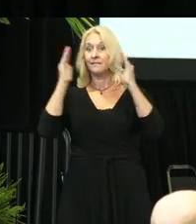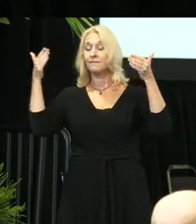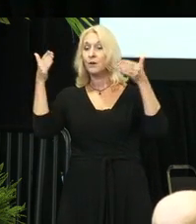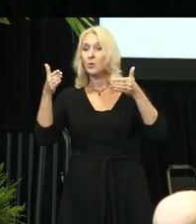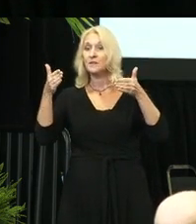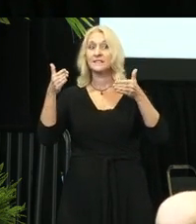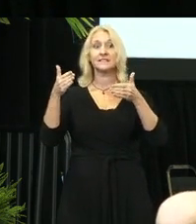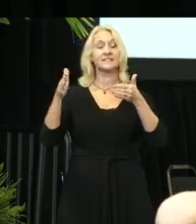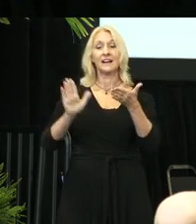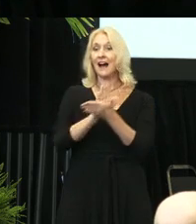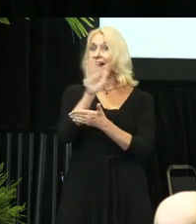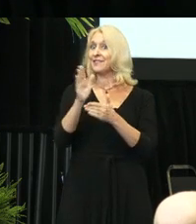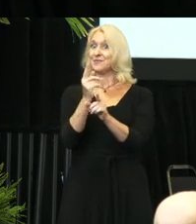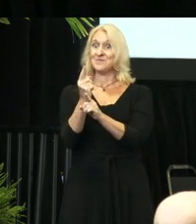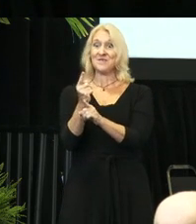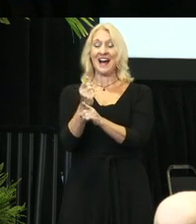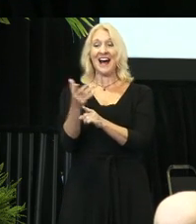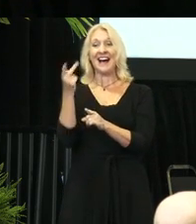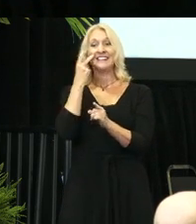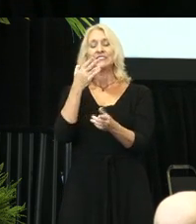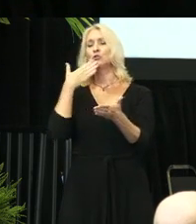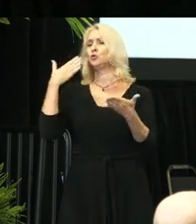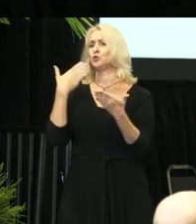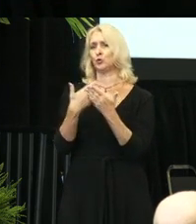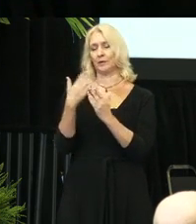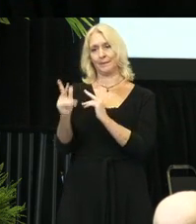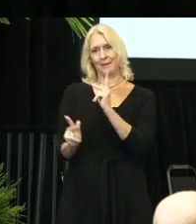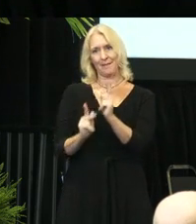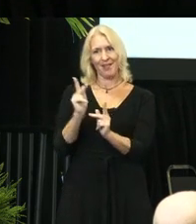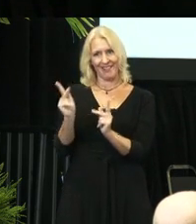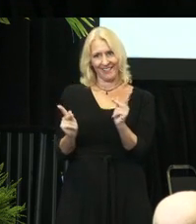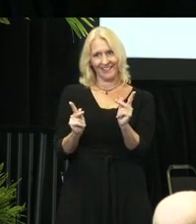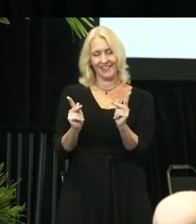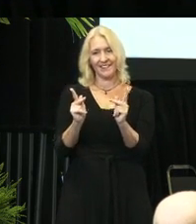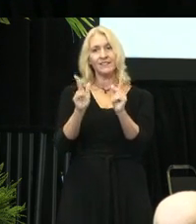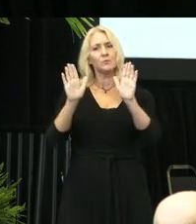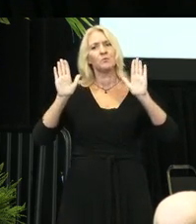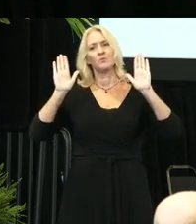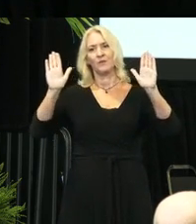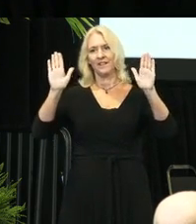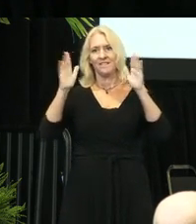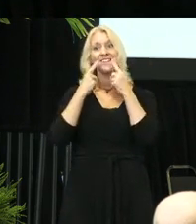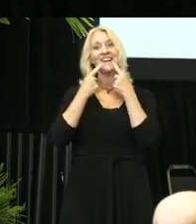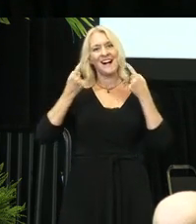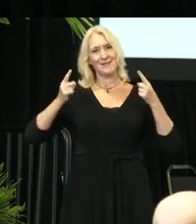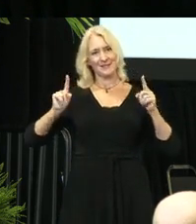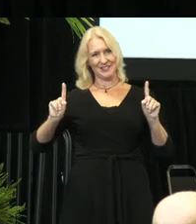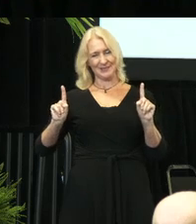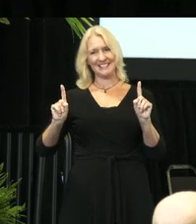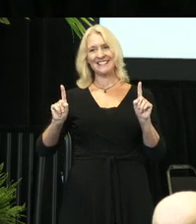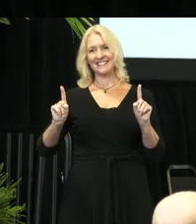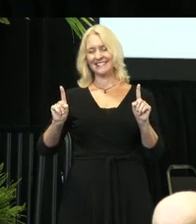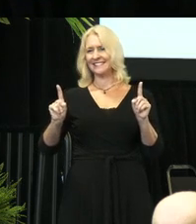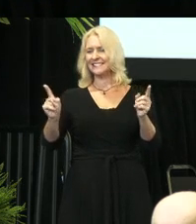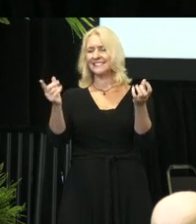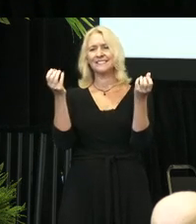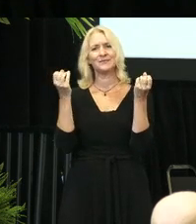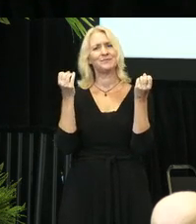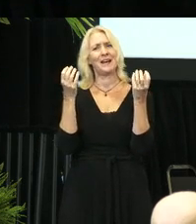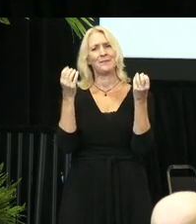our college, I see so many good people, so many great accomplishments, and many,